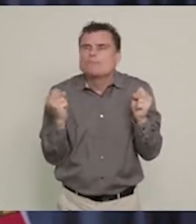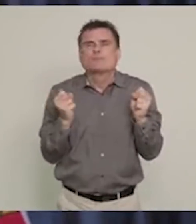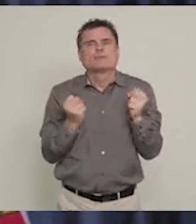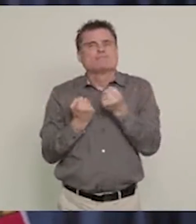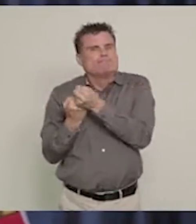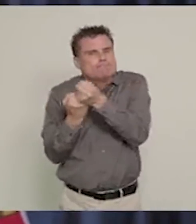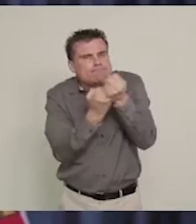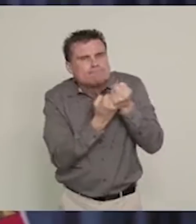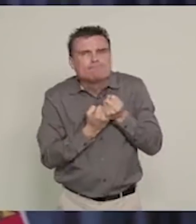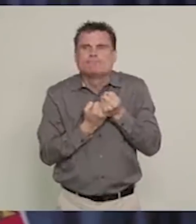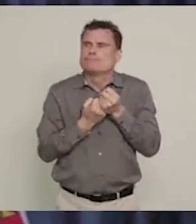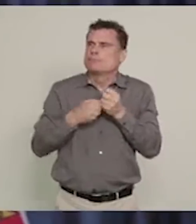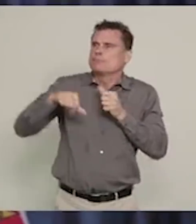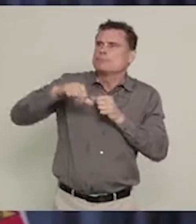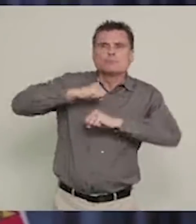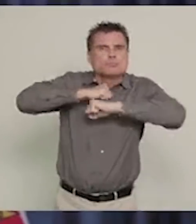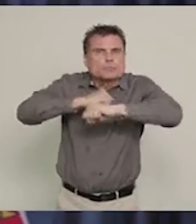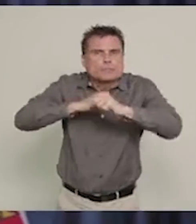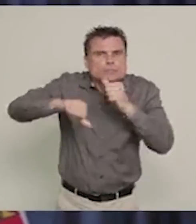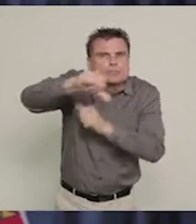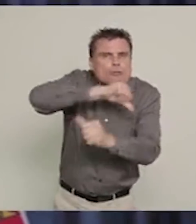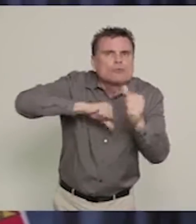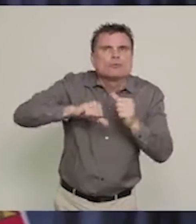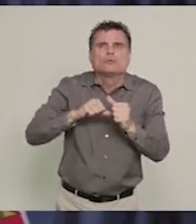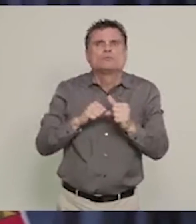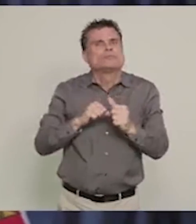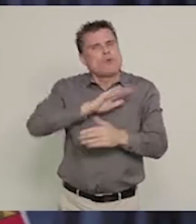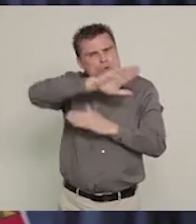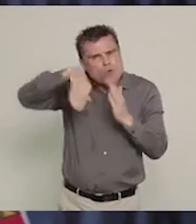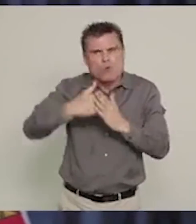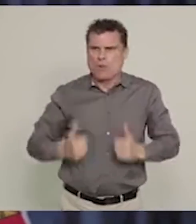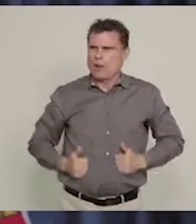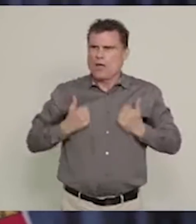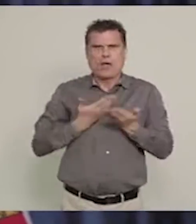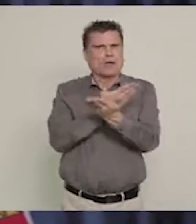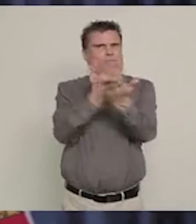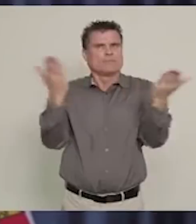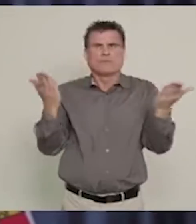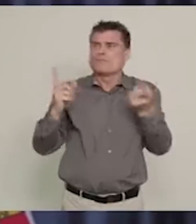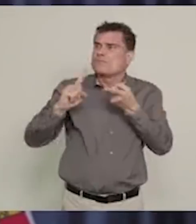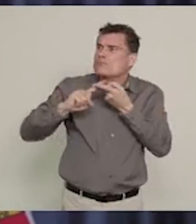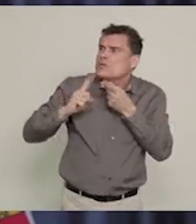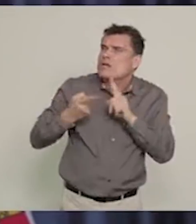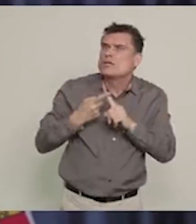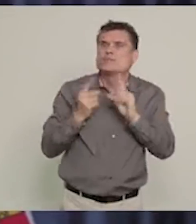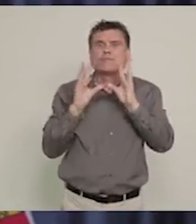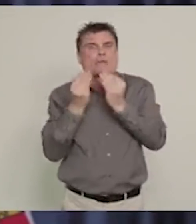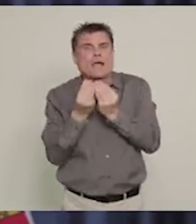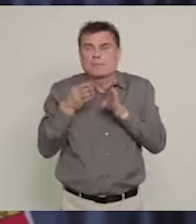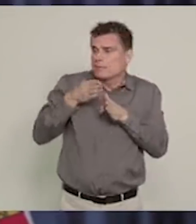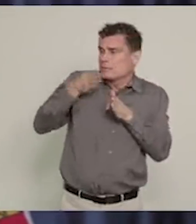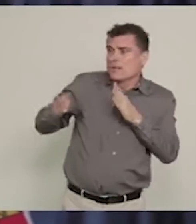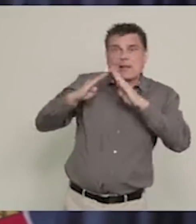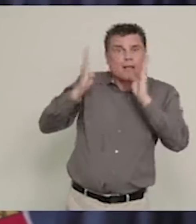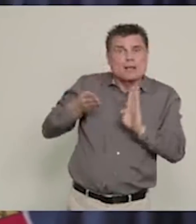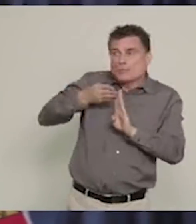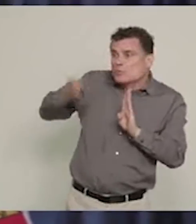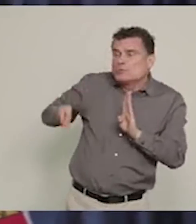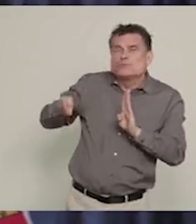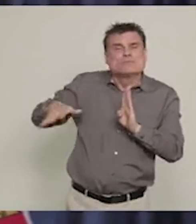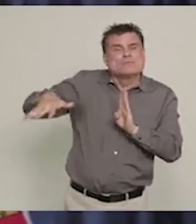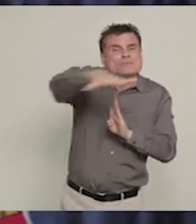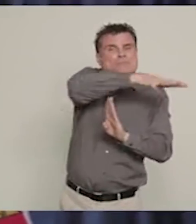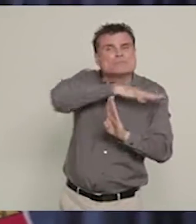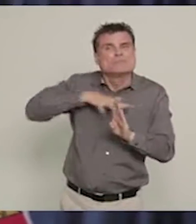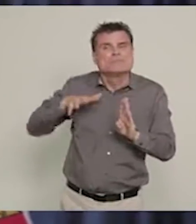neighbors. So I want to close by saying, follow the advice of the public health officer. Be vigilant about your hand